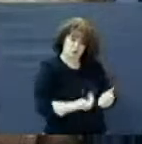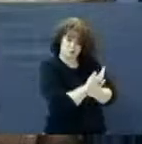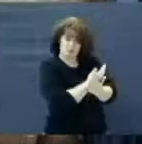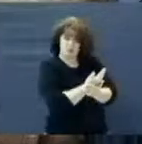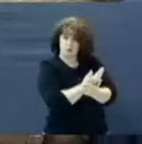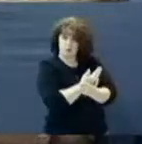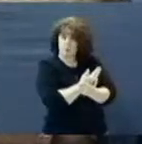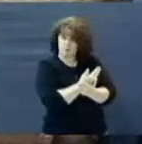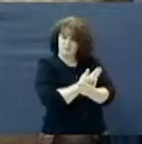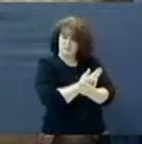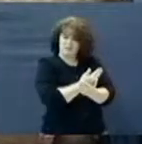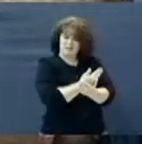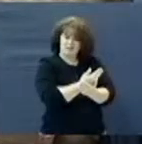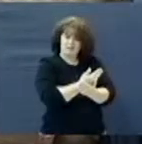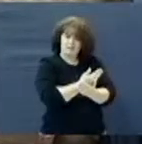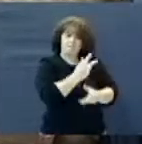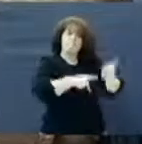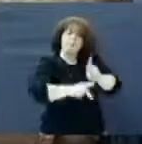everything's new.